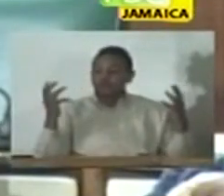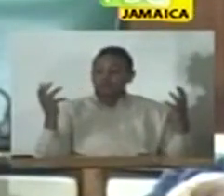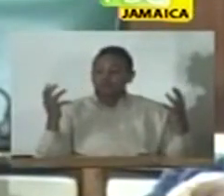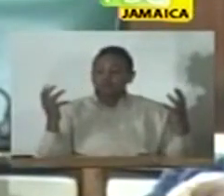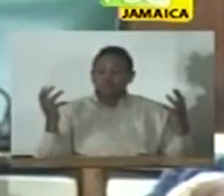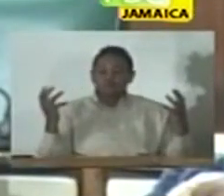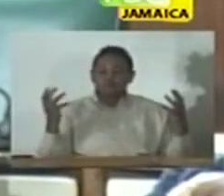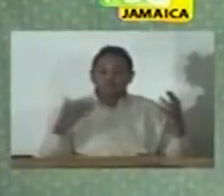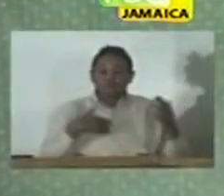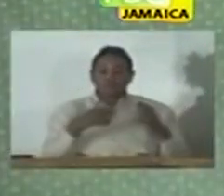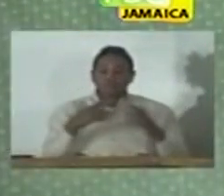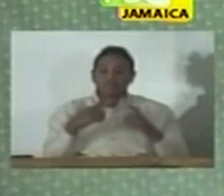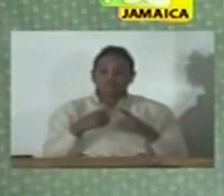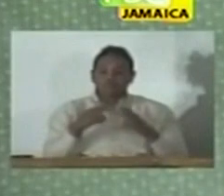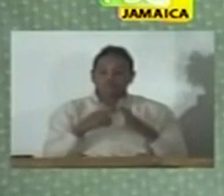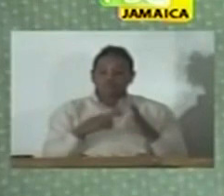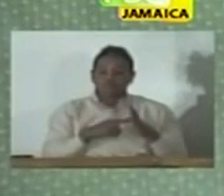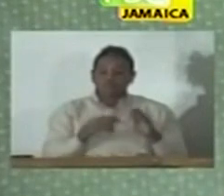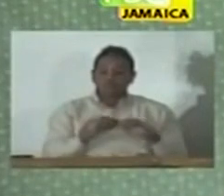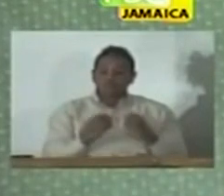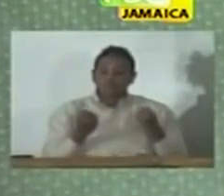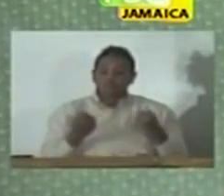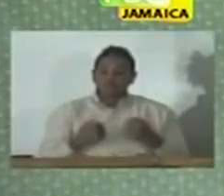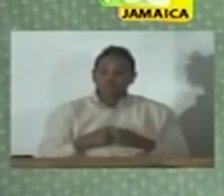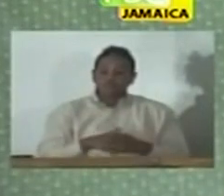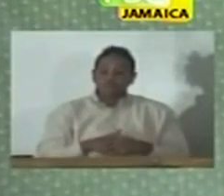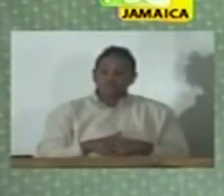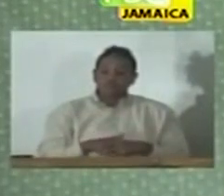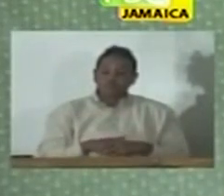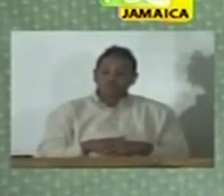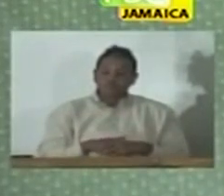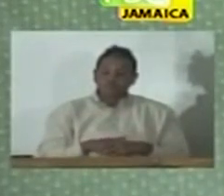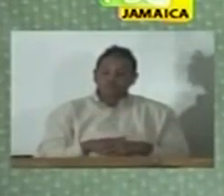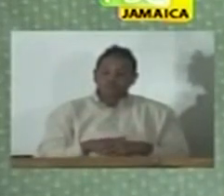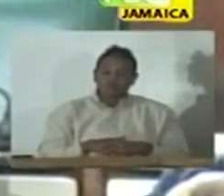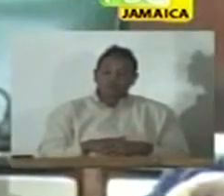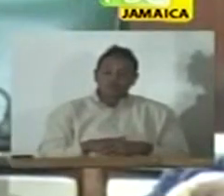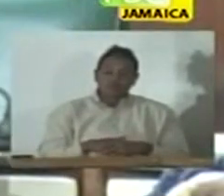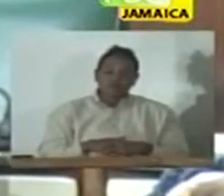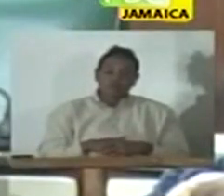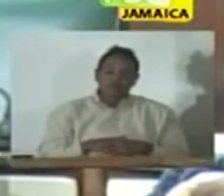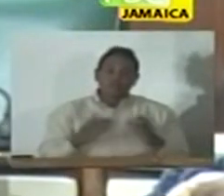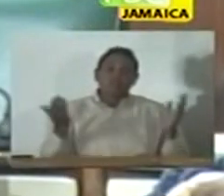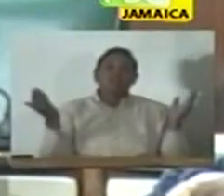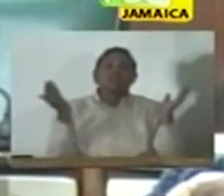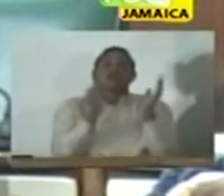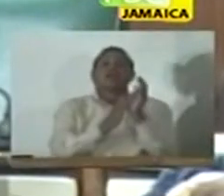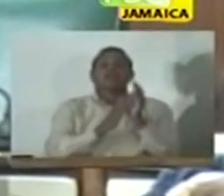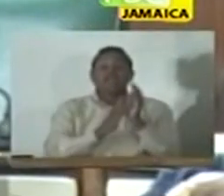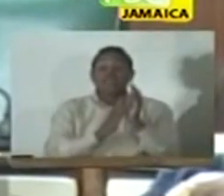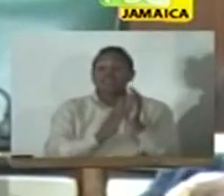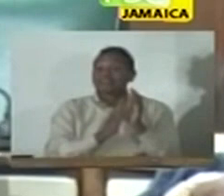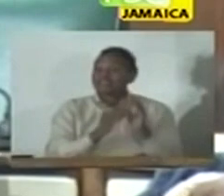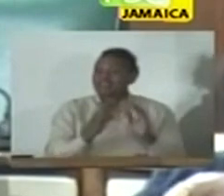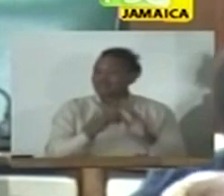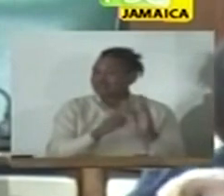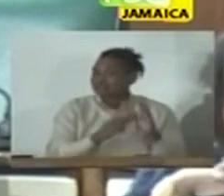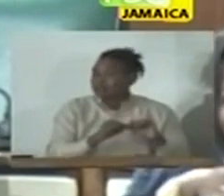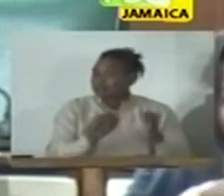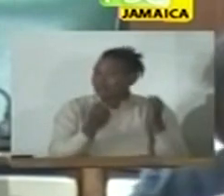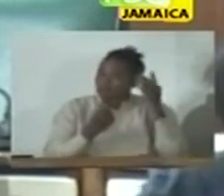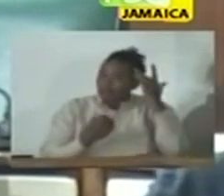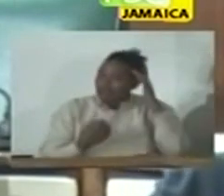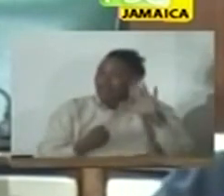you have a point of order? Yes. What is it? Again, Mr. President, I raise a point of order